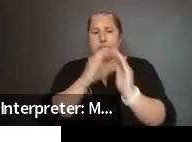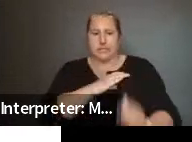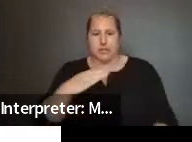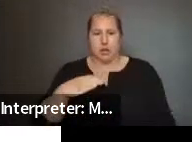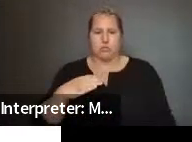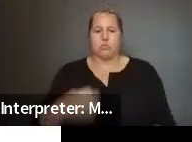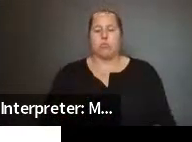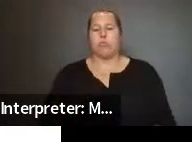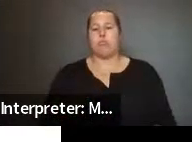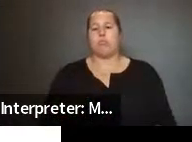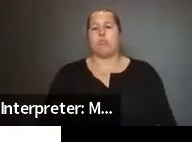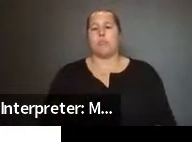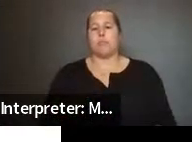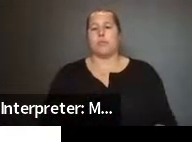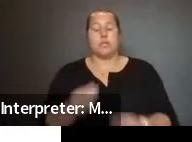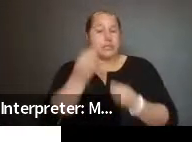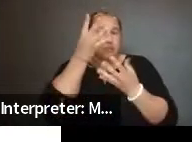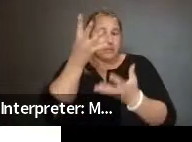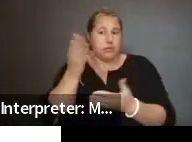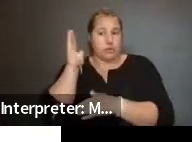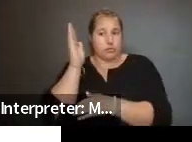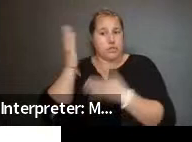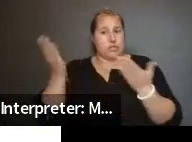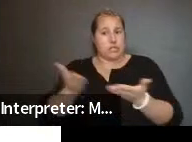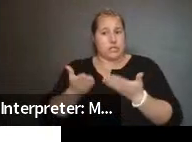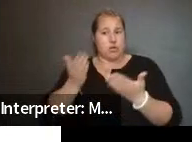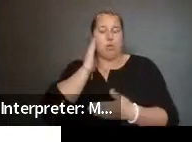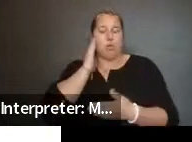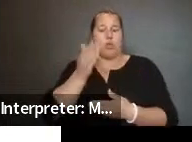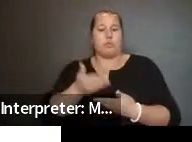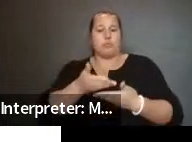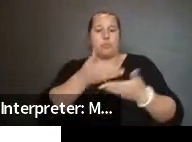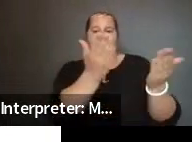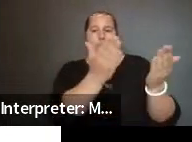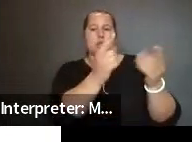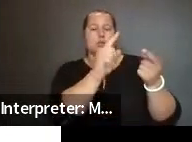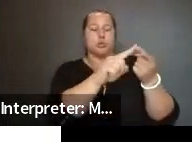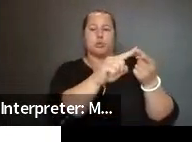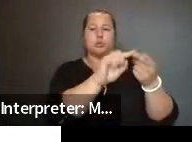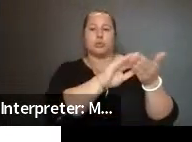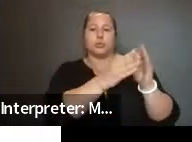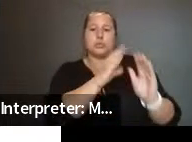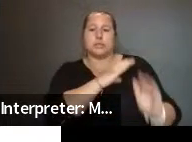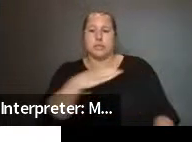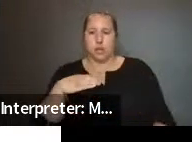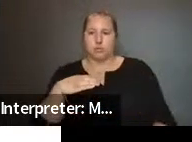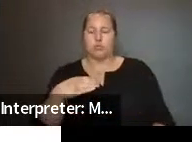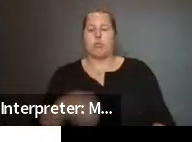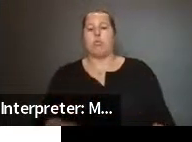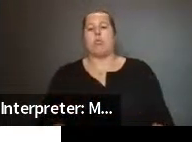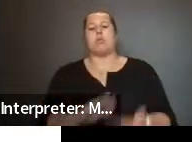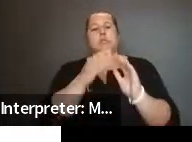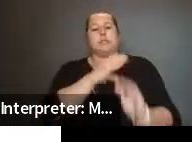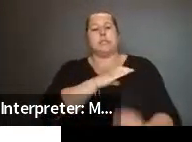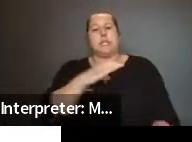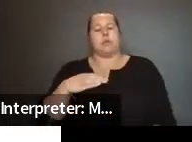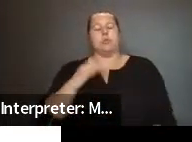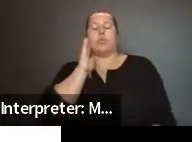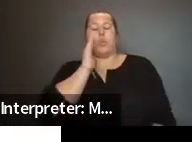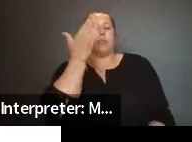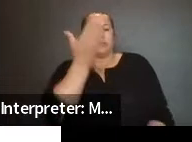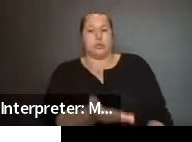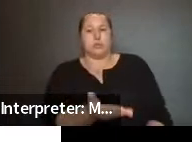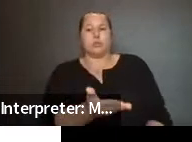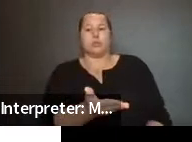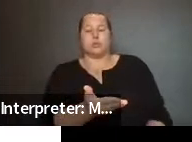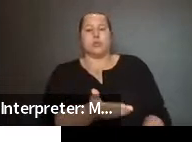The information presented will be provided to City Council, and City Council members will be present to hear directly from